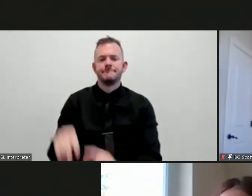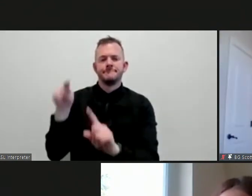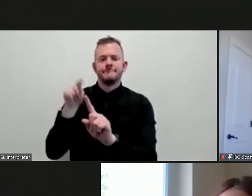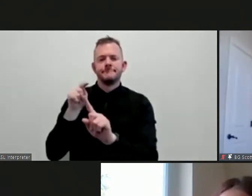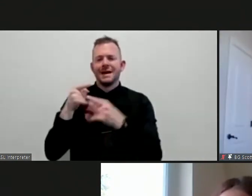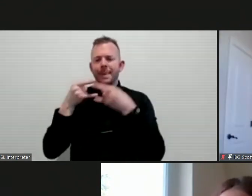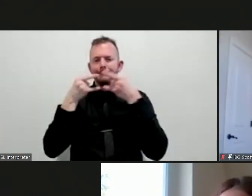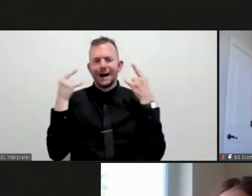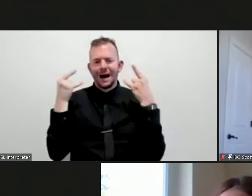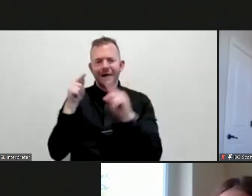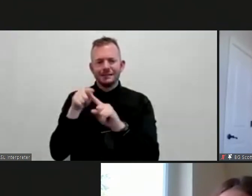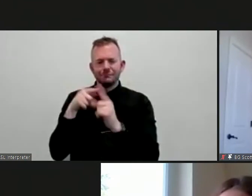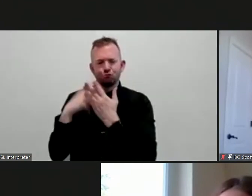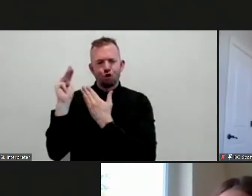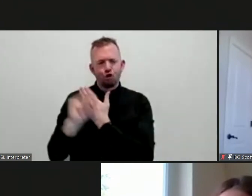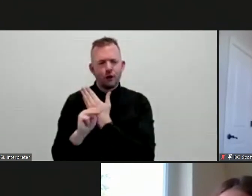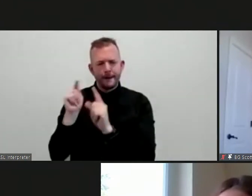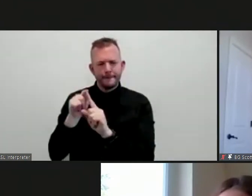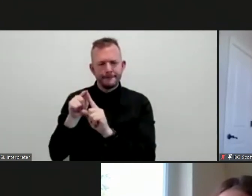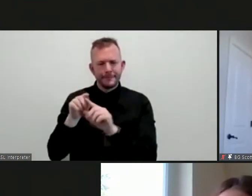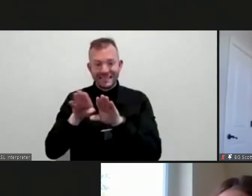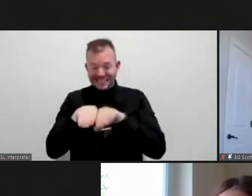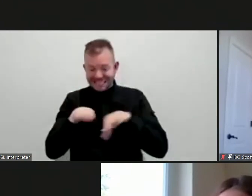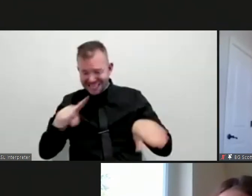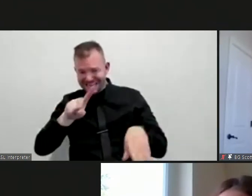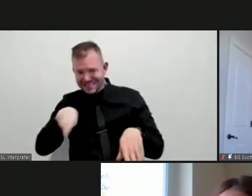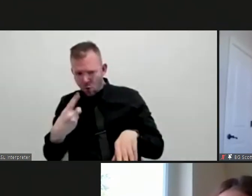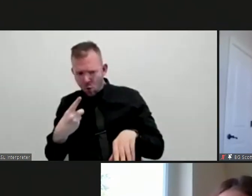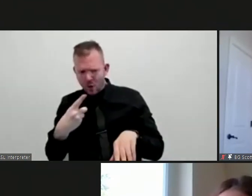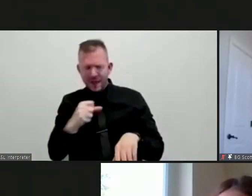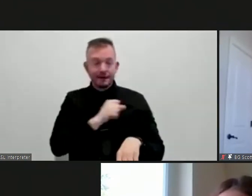how are they being distributed within the schools?